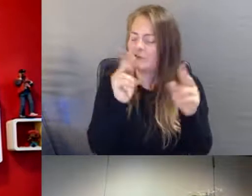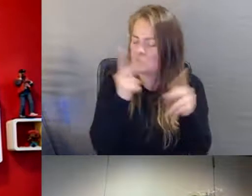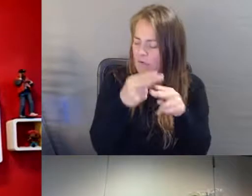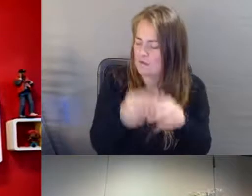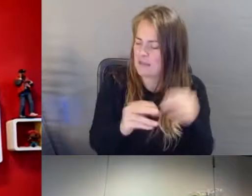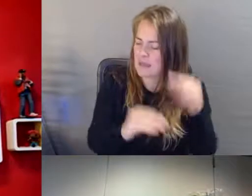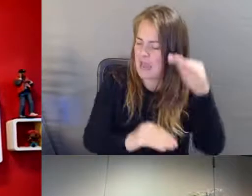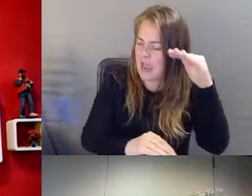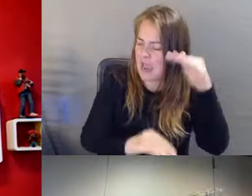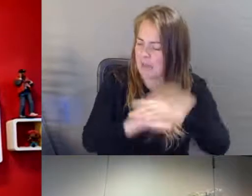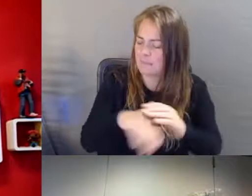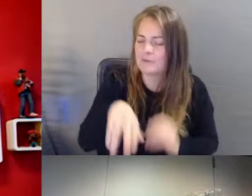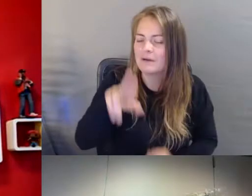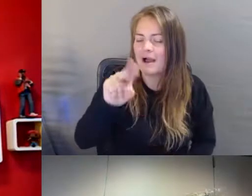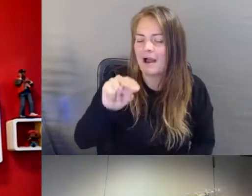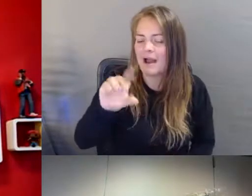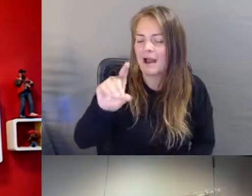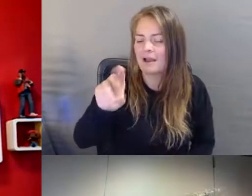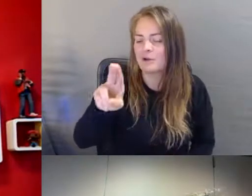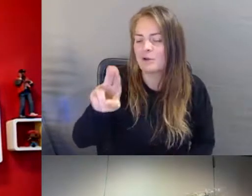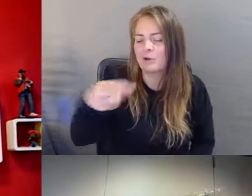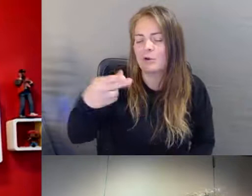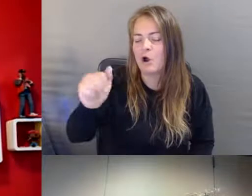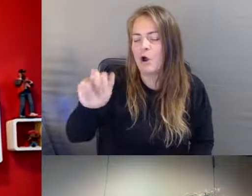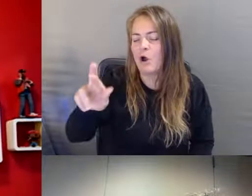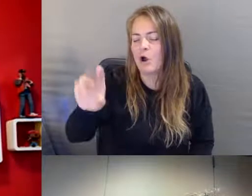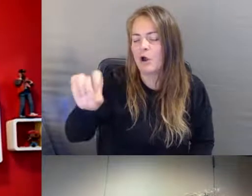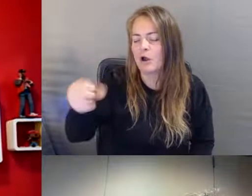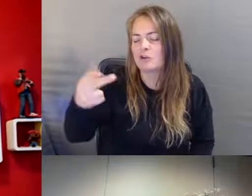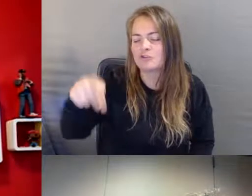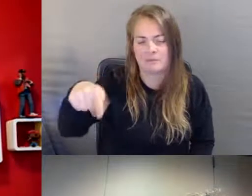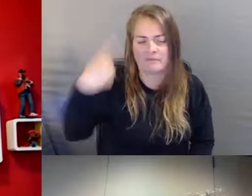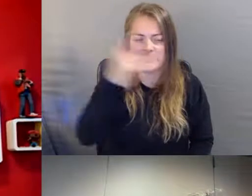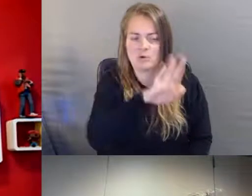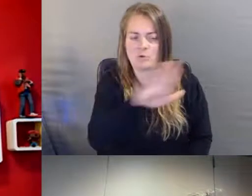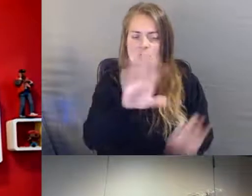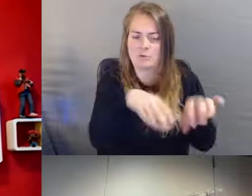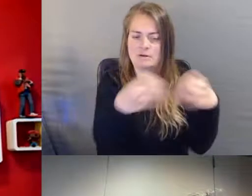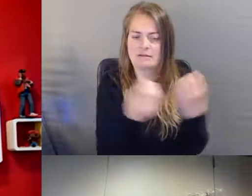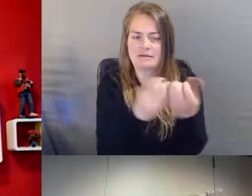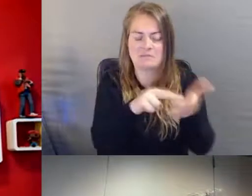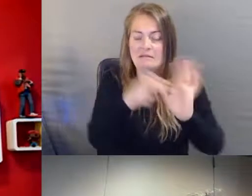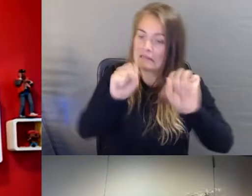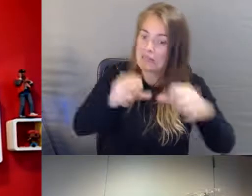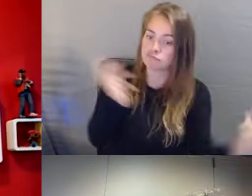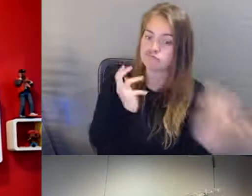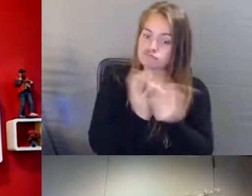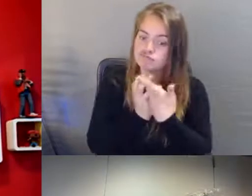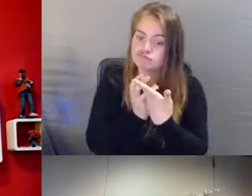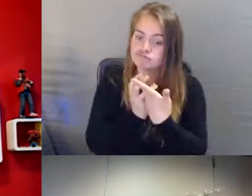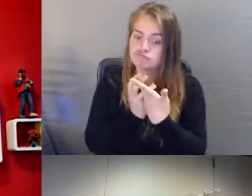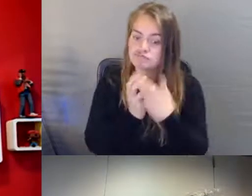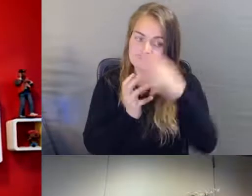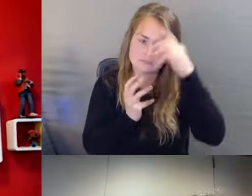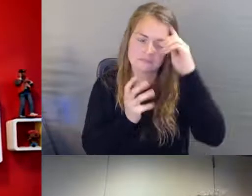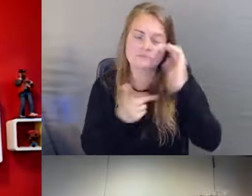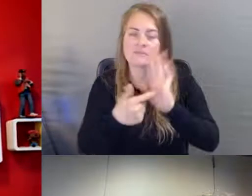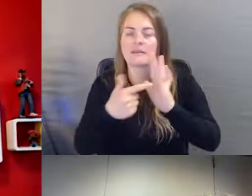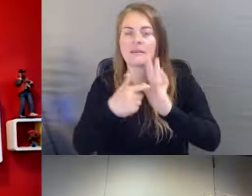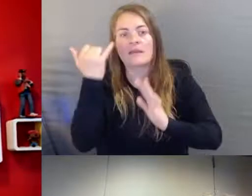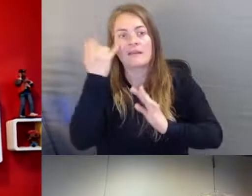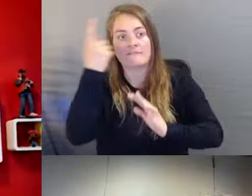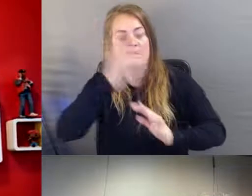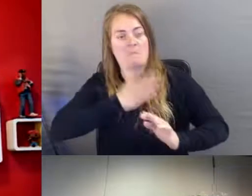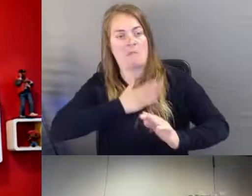undue hardship. So as long as it's not causing undue hardship for your organization in terms of it's going to be a massive financial barrier